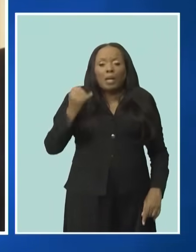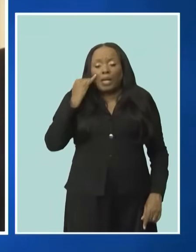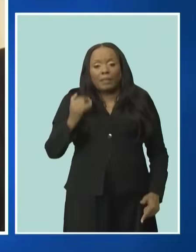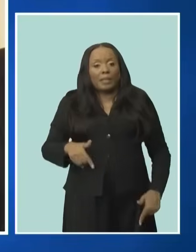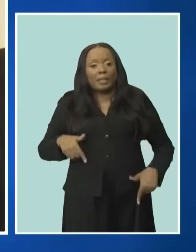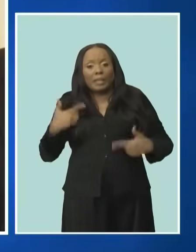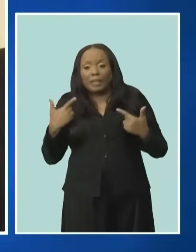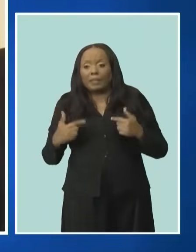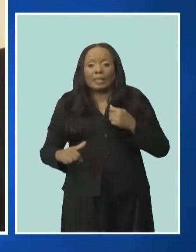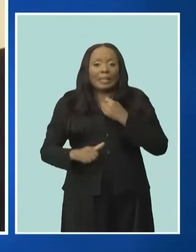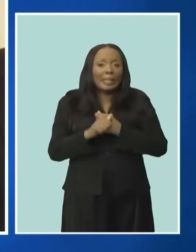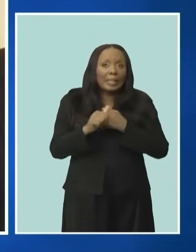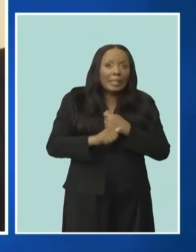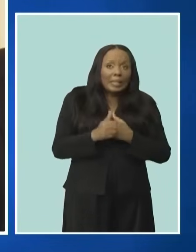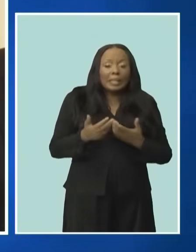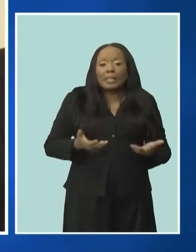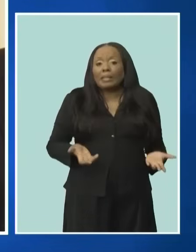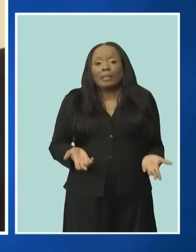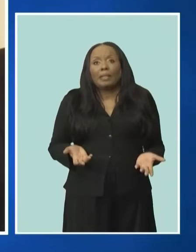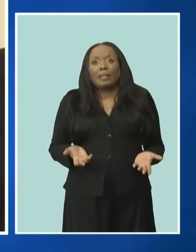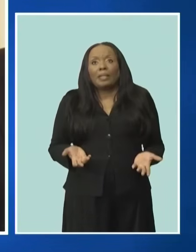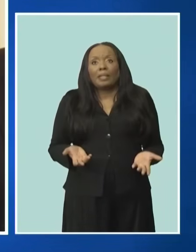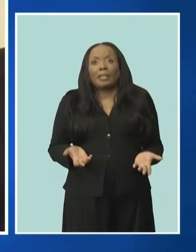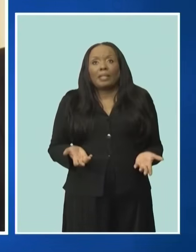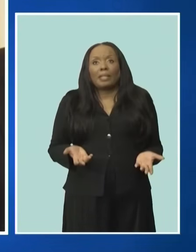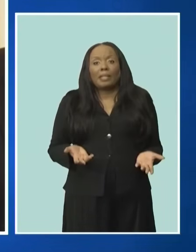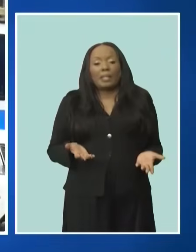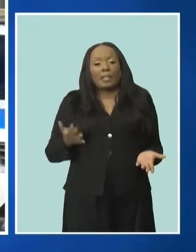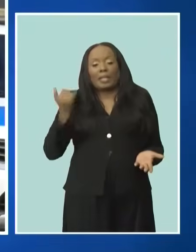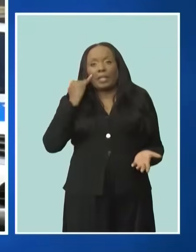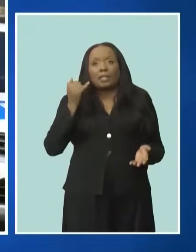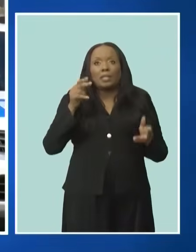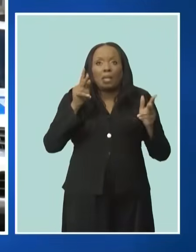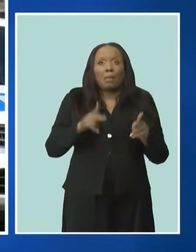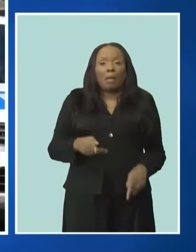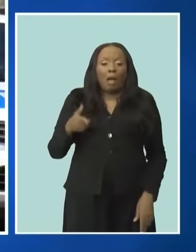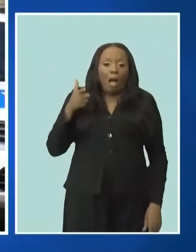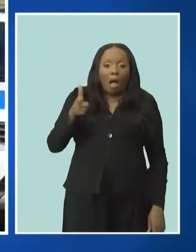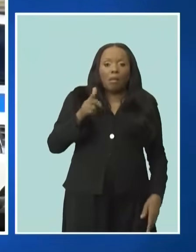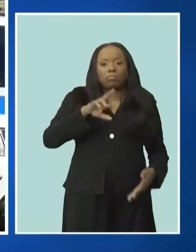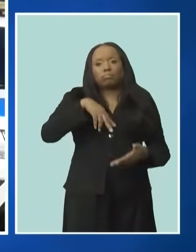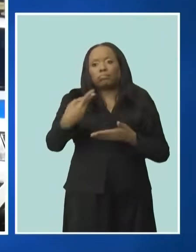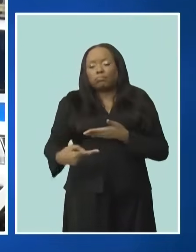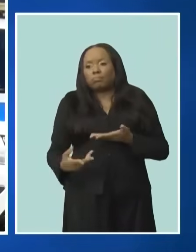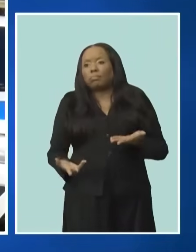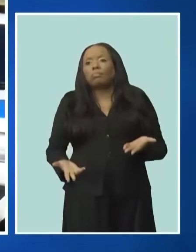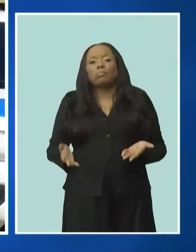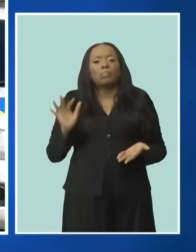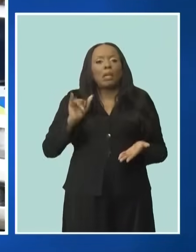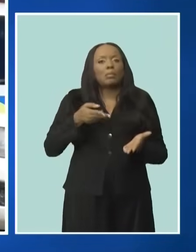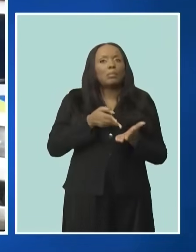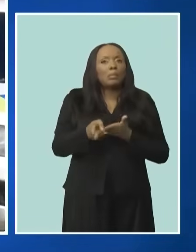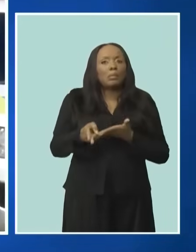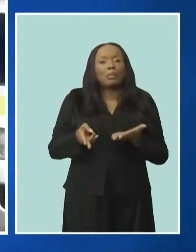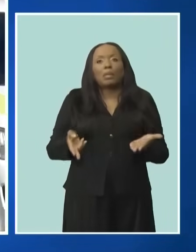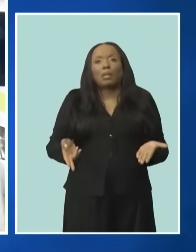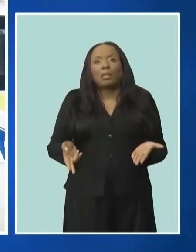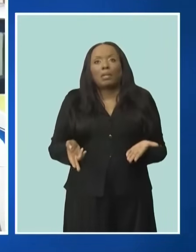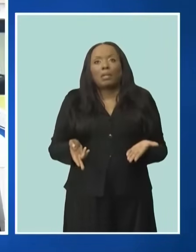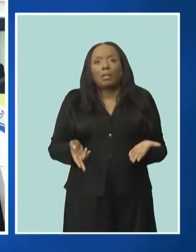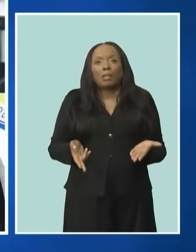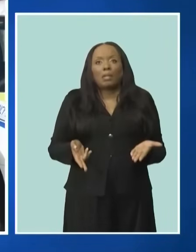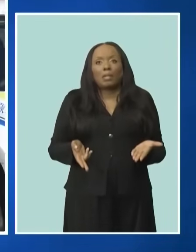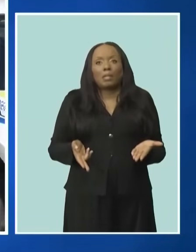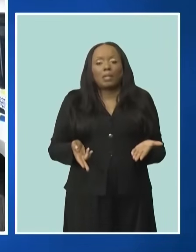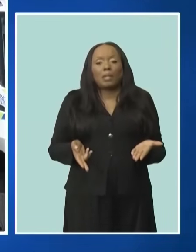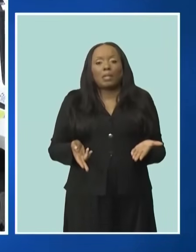in their hand, whether they will be standing. That is the reality of what we are facing. And while I would like to be able to